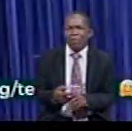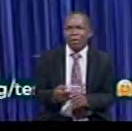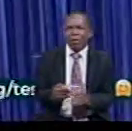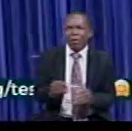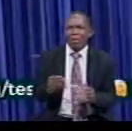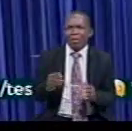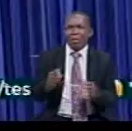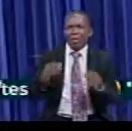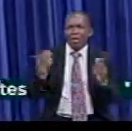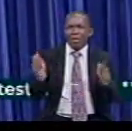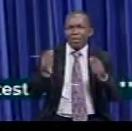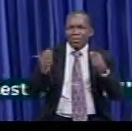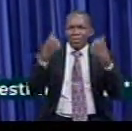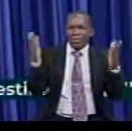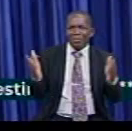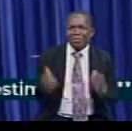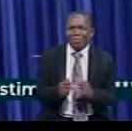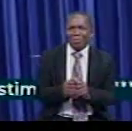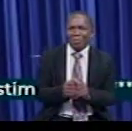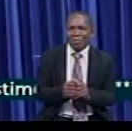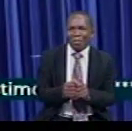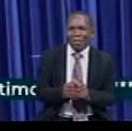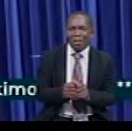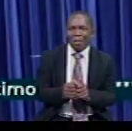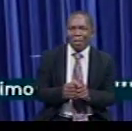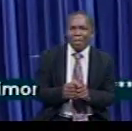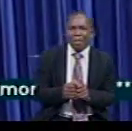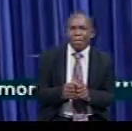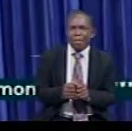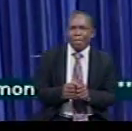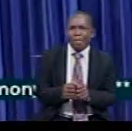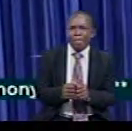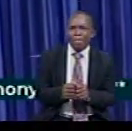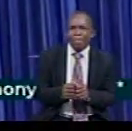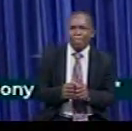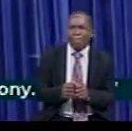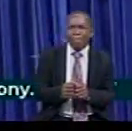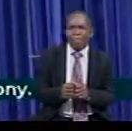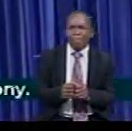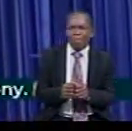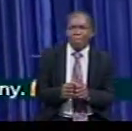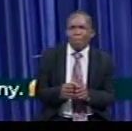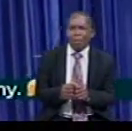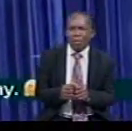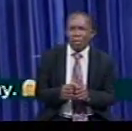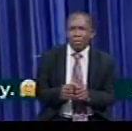Hallelujah. Meda Christmas, Medi Fisher Poku